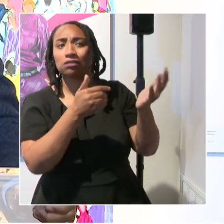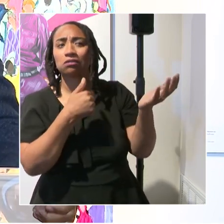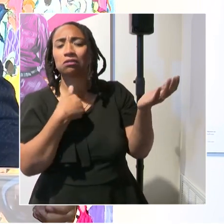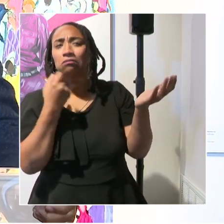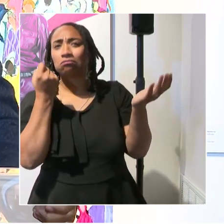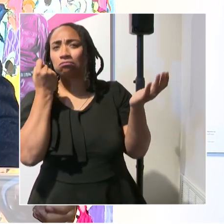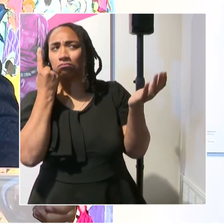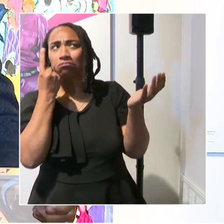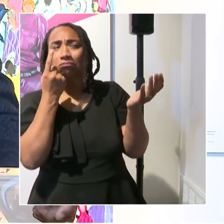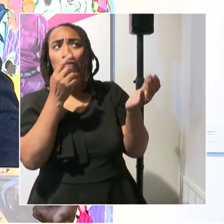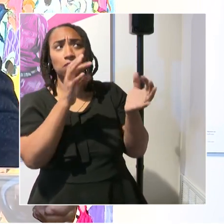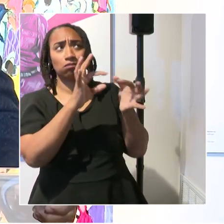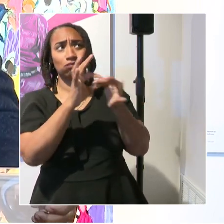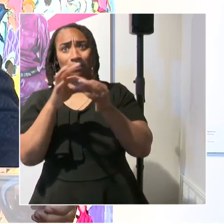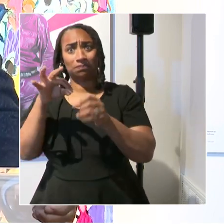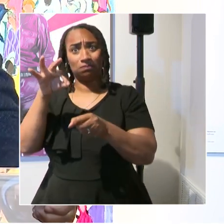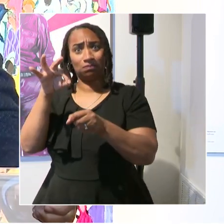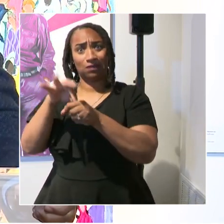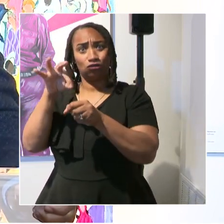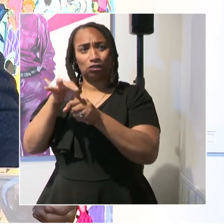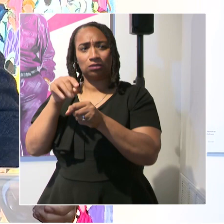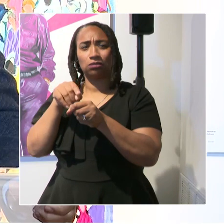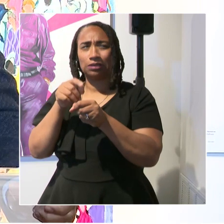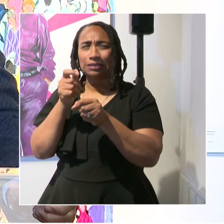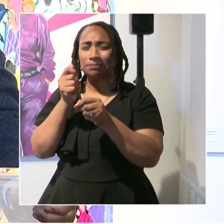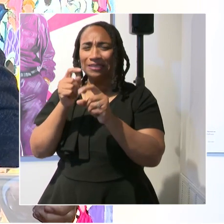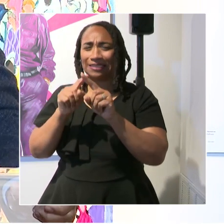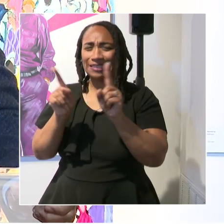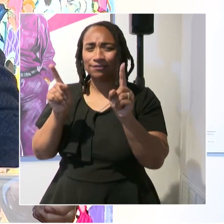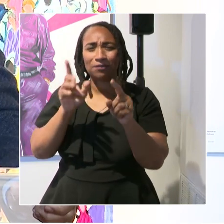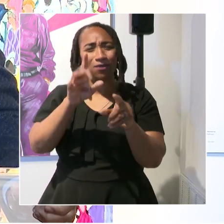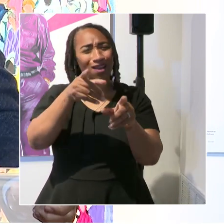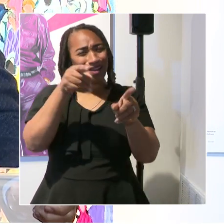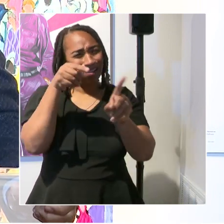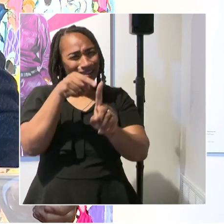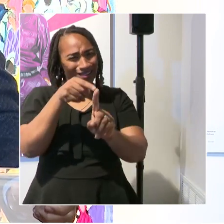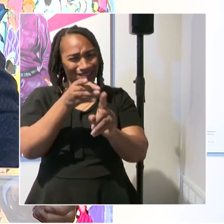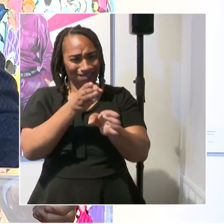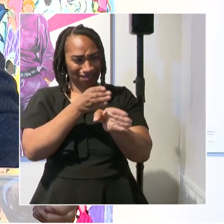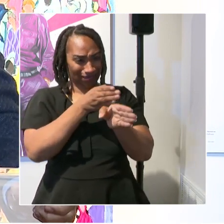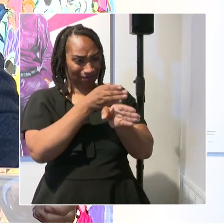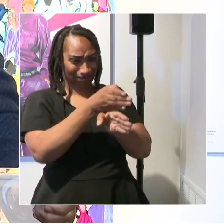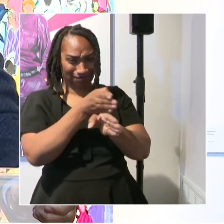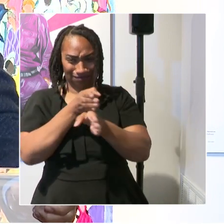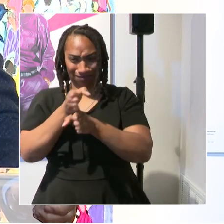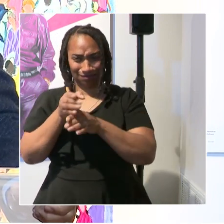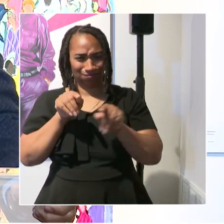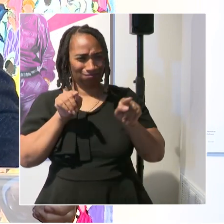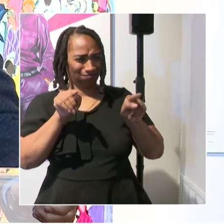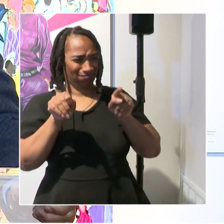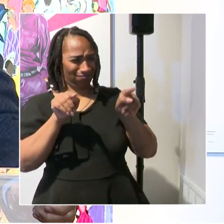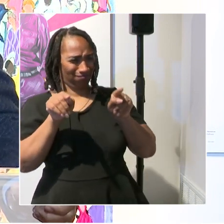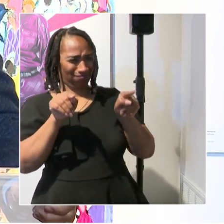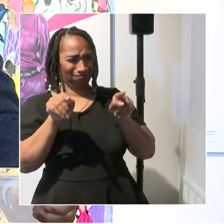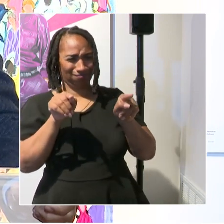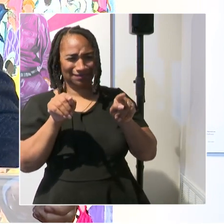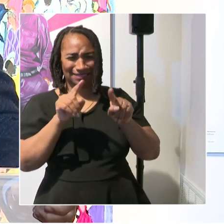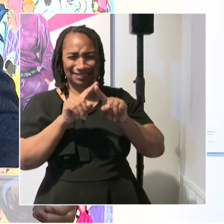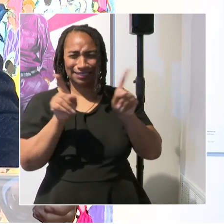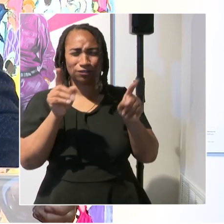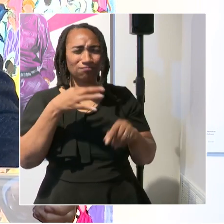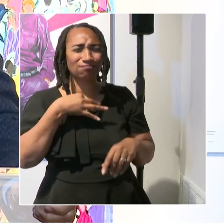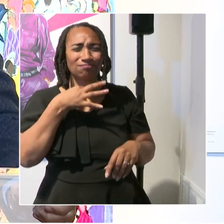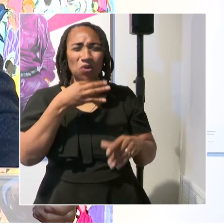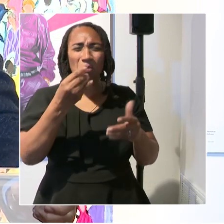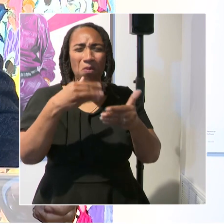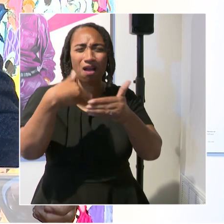likely win. Can you just talk about that component of these deliberations, these considerations of what to do next? As much as I would